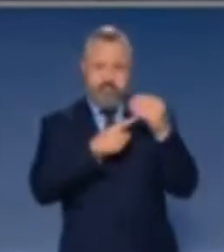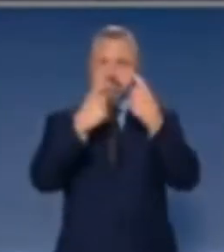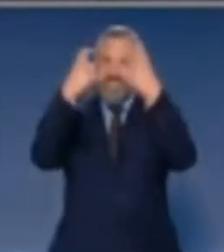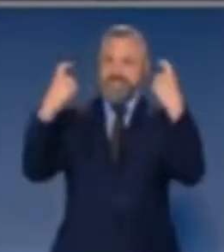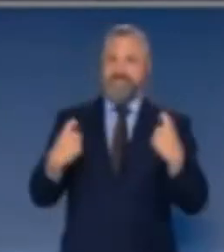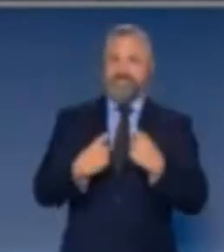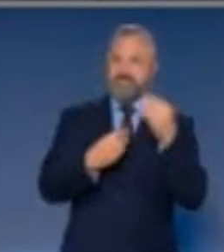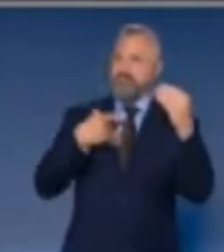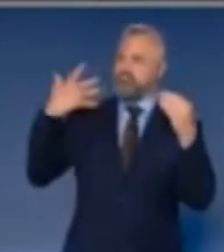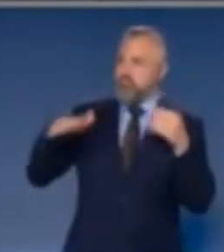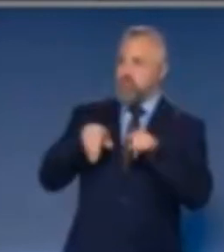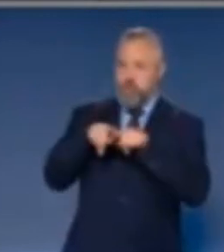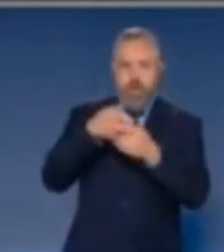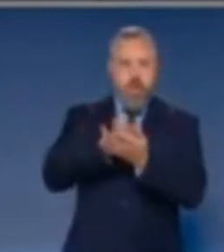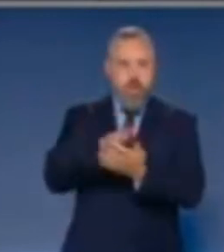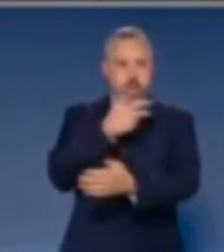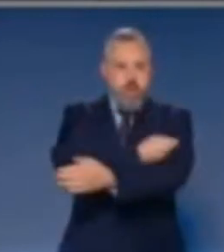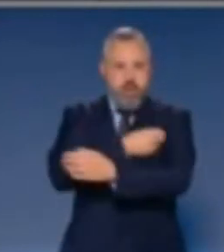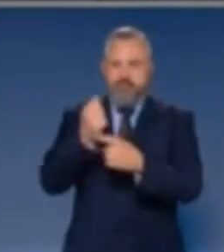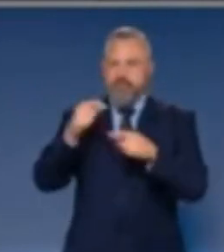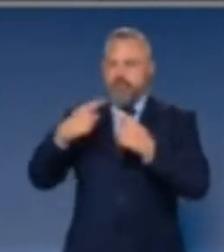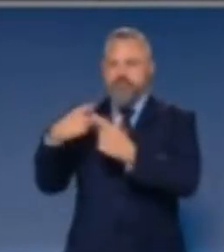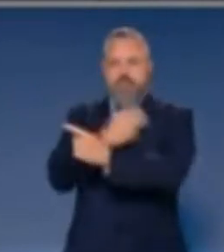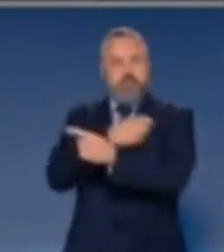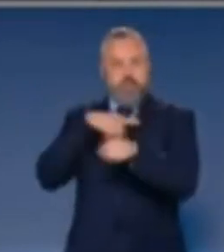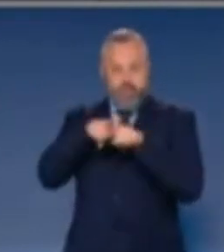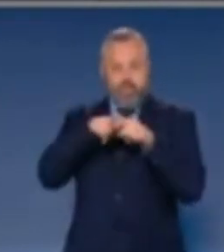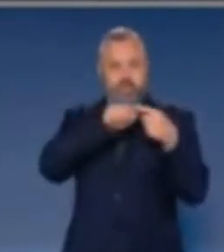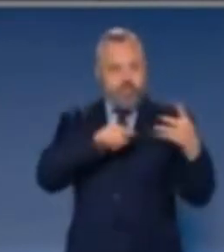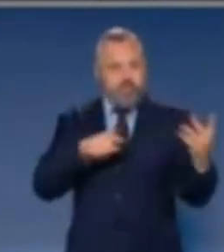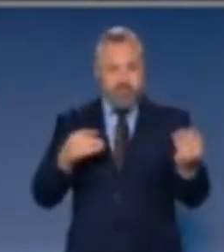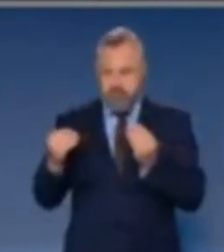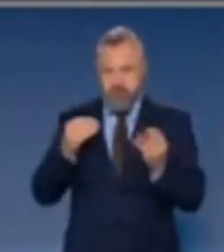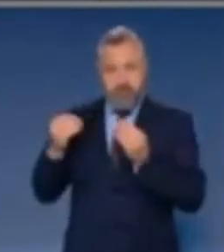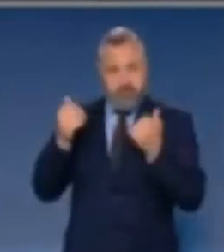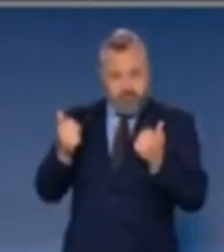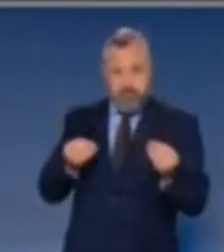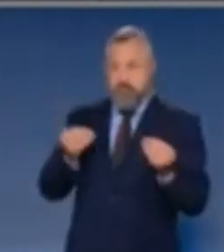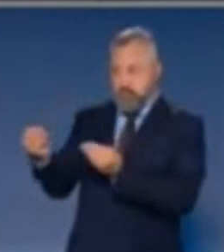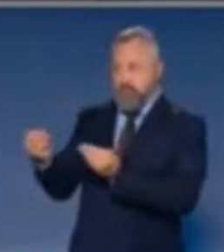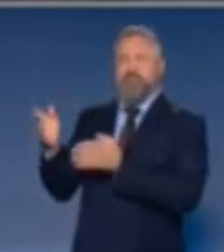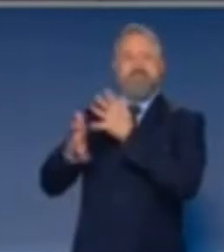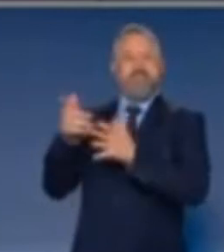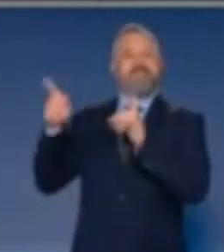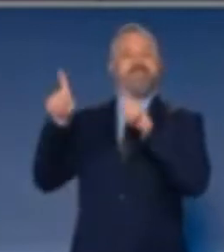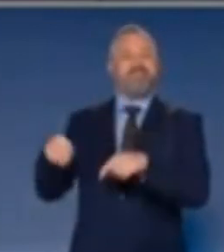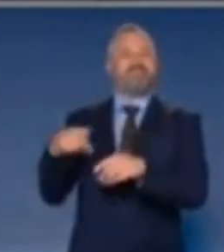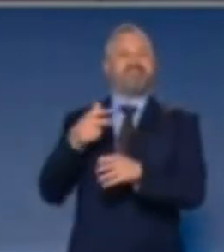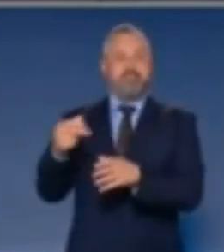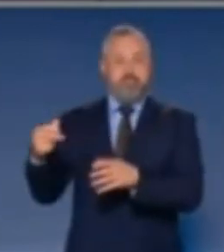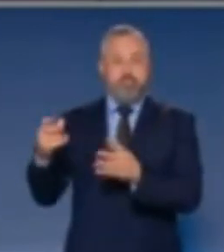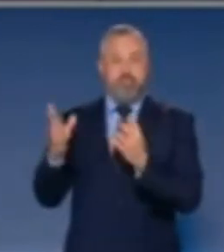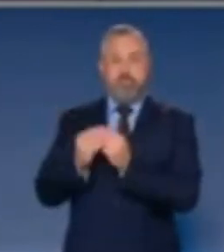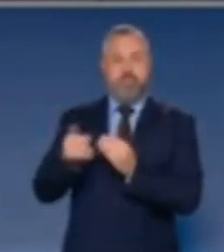health professionals involved in the vaccine rollout. This advice was subsequently rescinded by the HCA Chief Executive